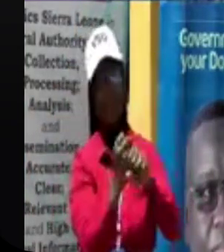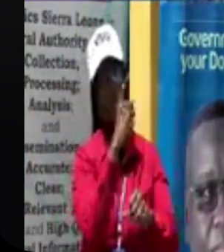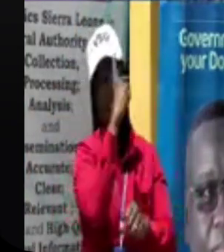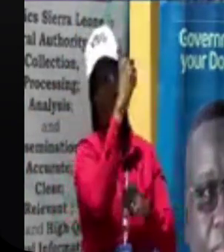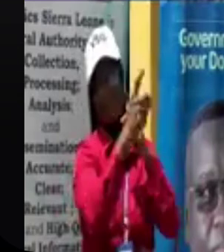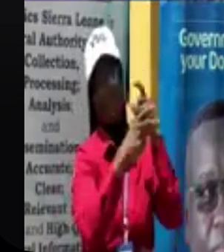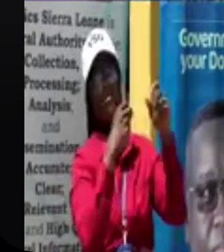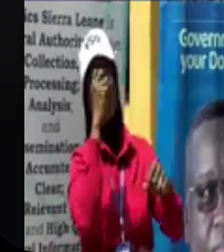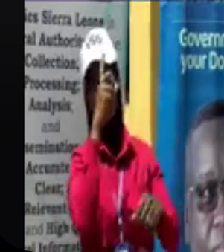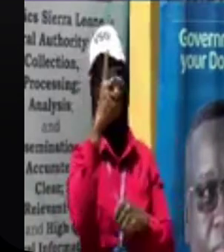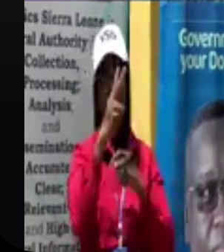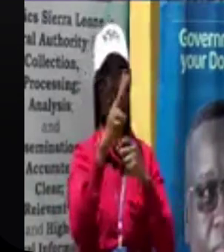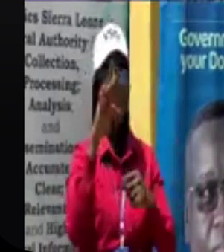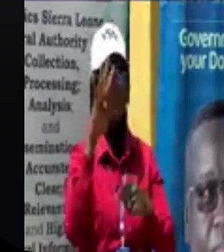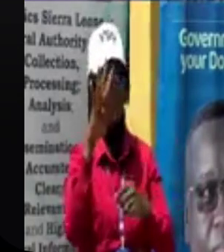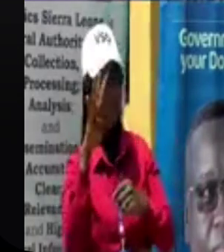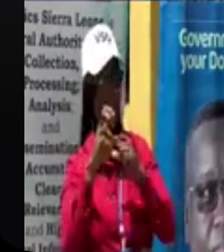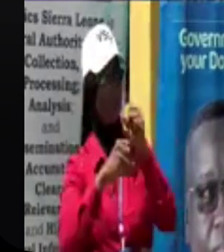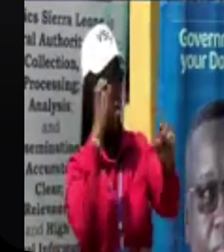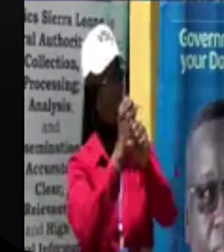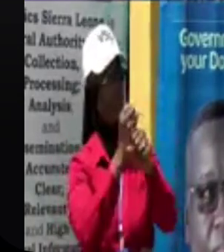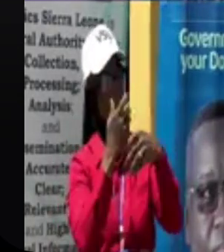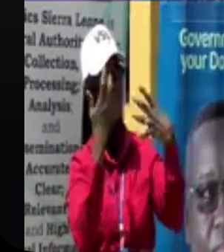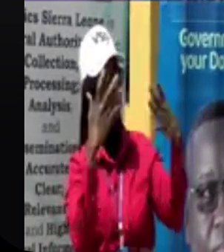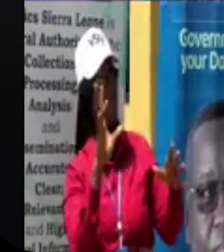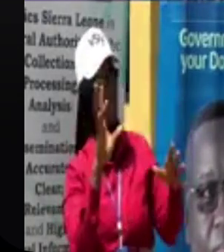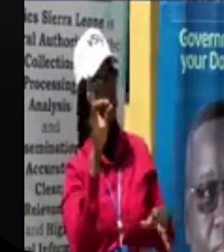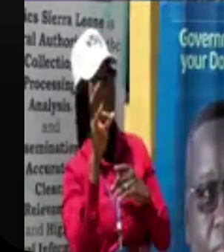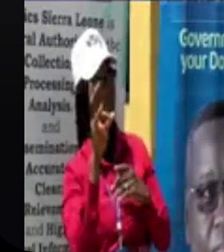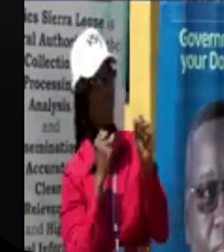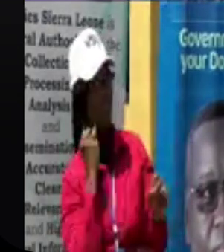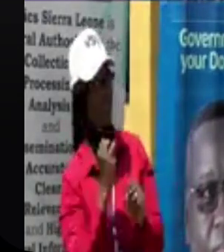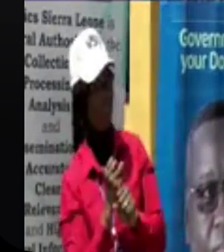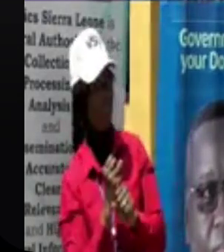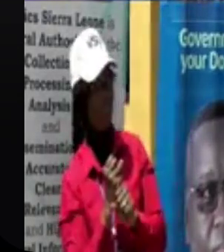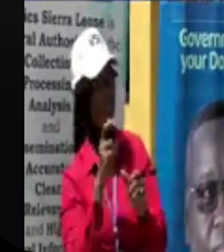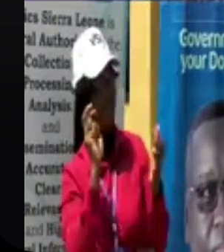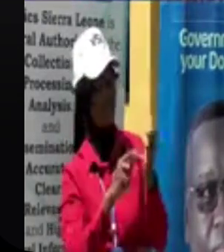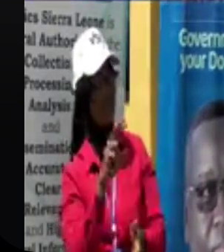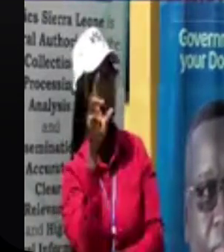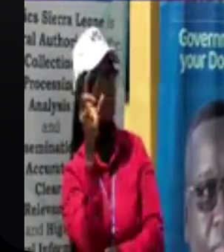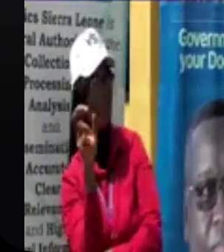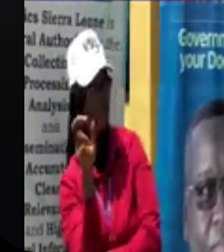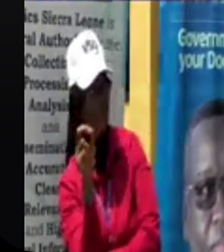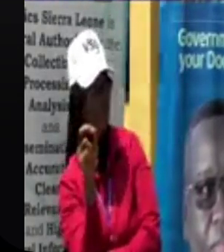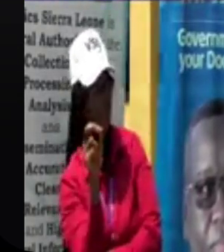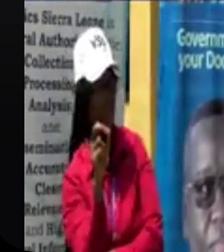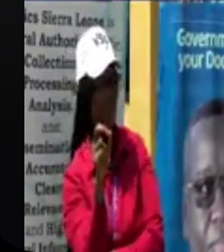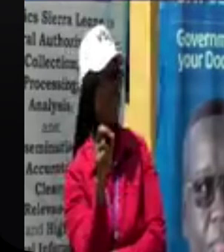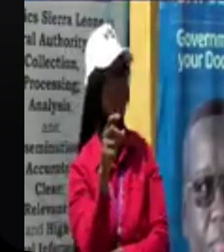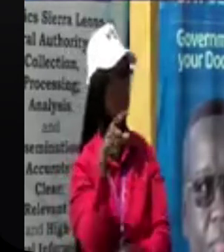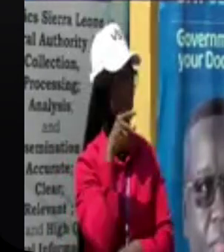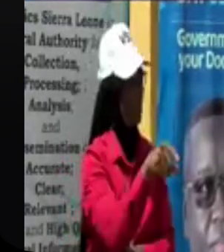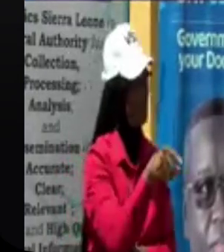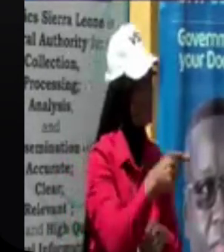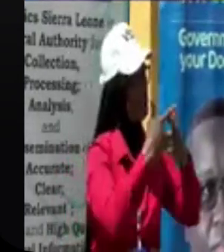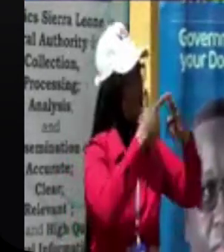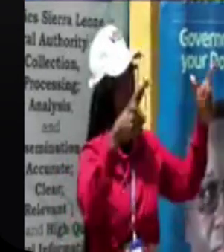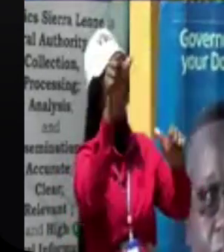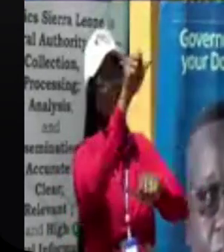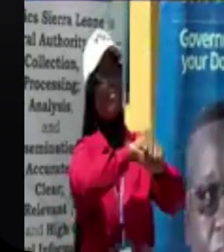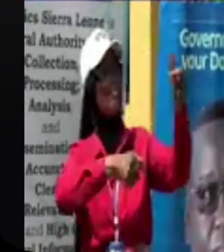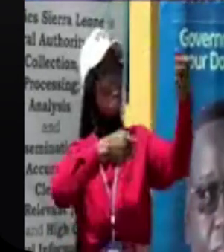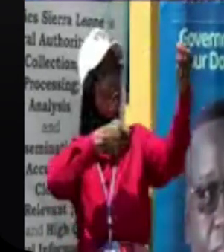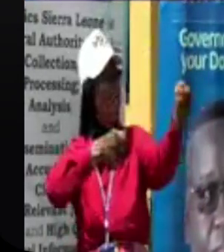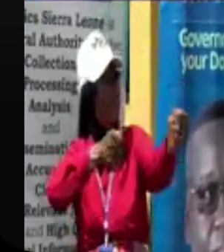1 year, 2024, you know, and for 7 years, till 2030. The first one, as we talk, the big area, and feed. We